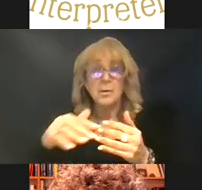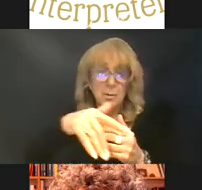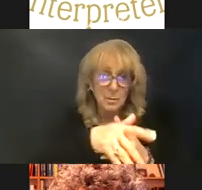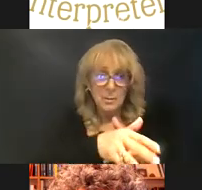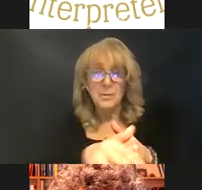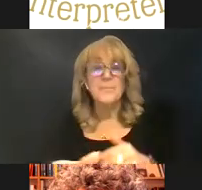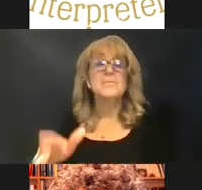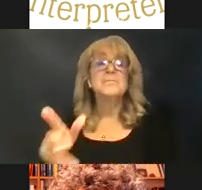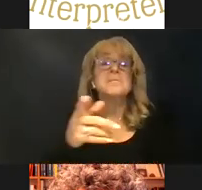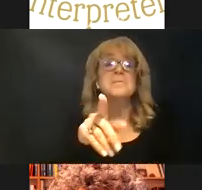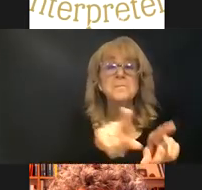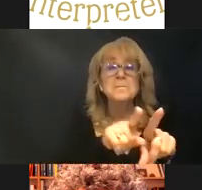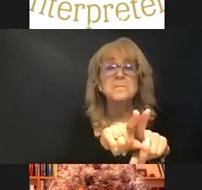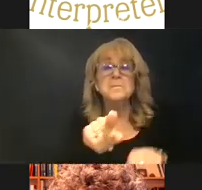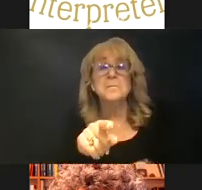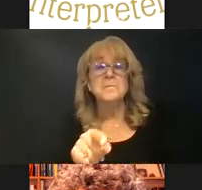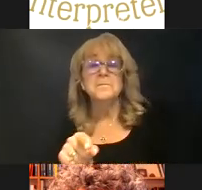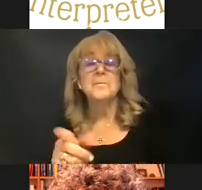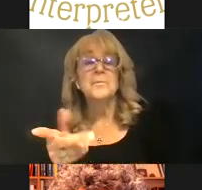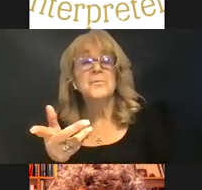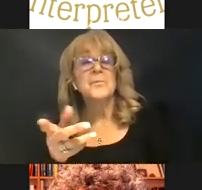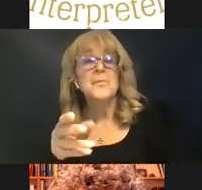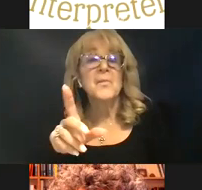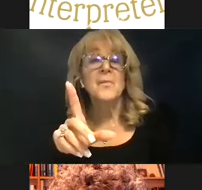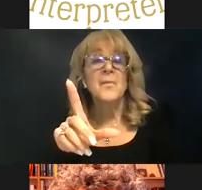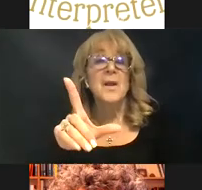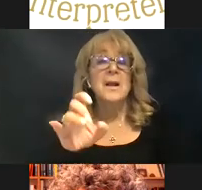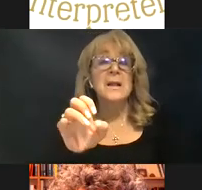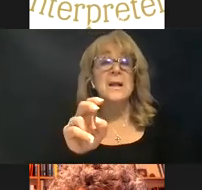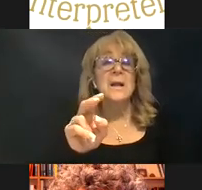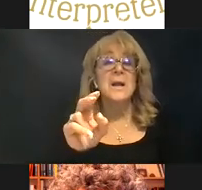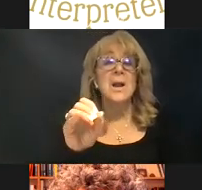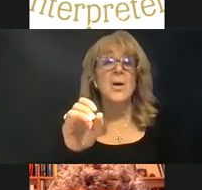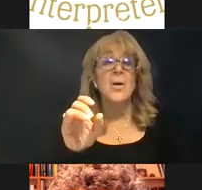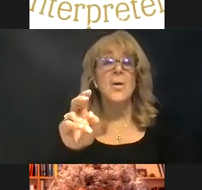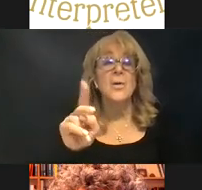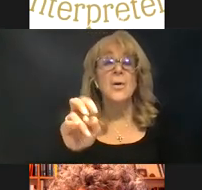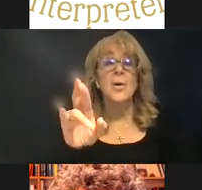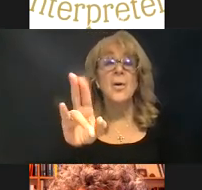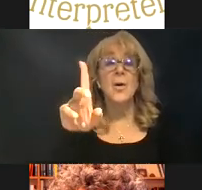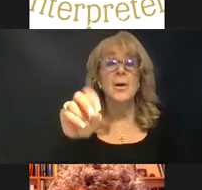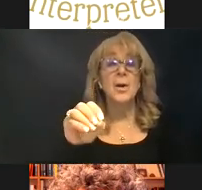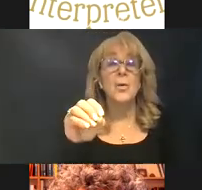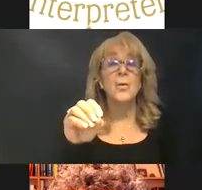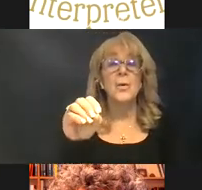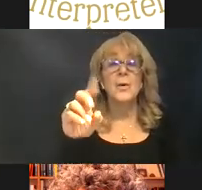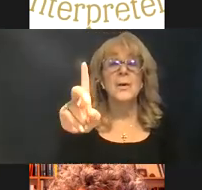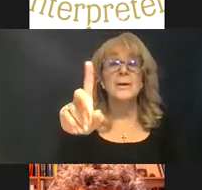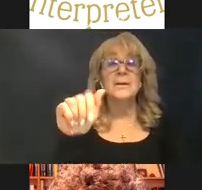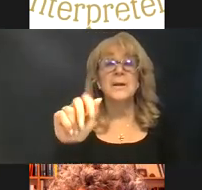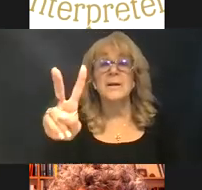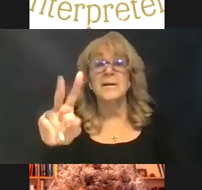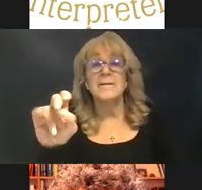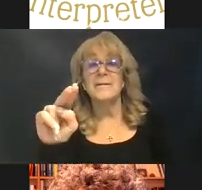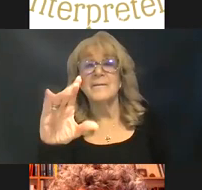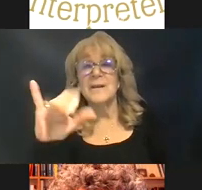for vortices, but for painting the Mona Lisa or the Gioconda. And he was actually looking at fluids, and I suggest you do that